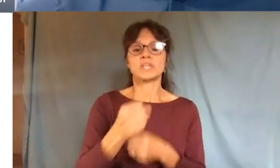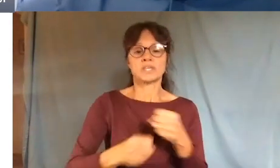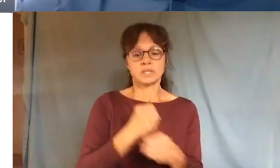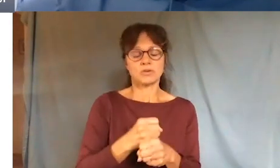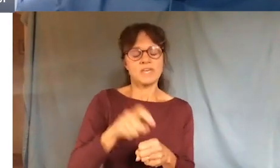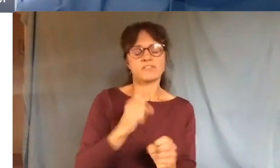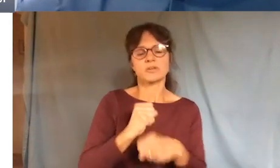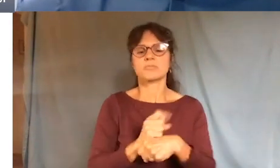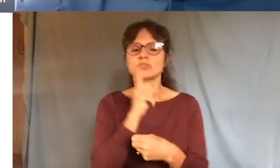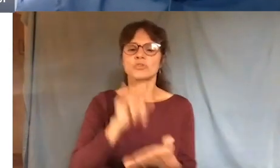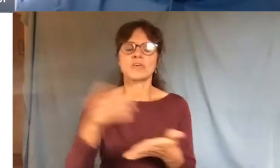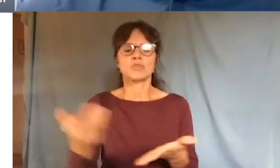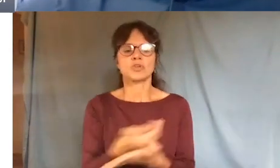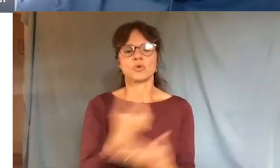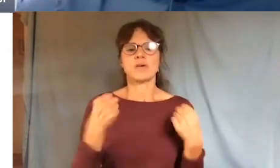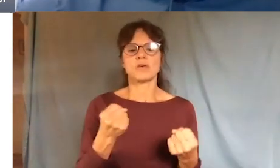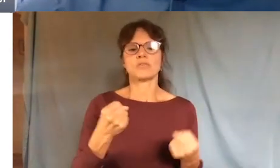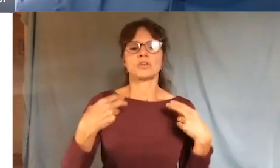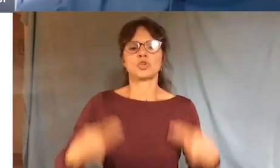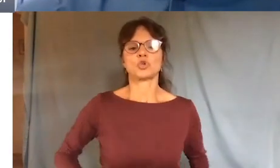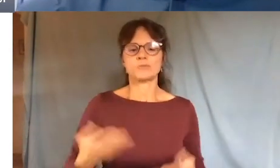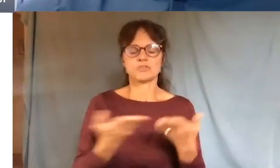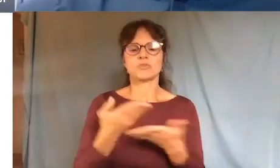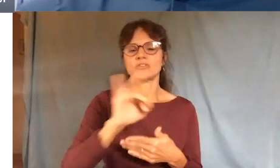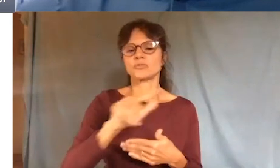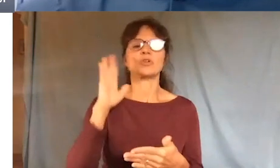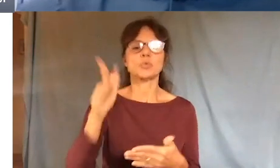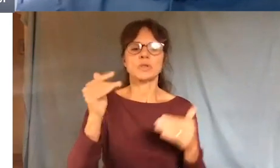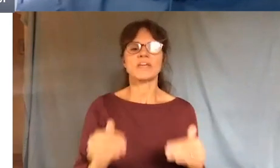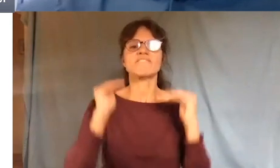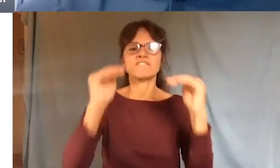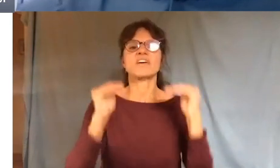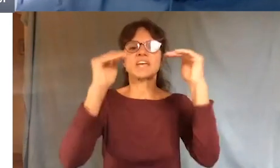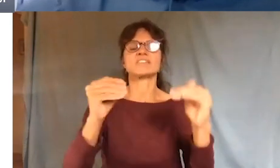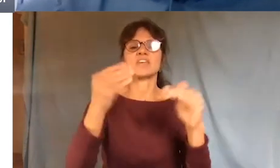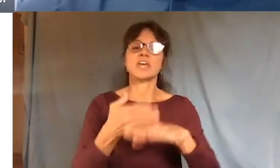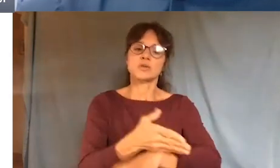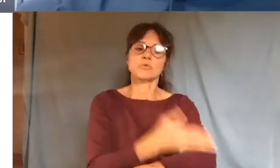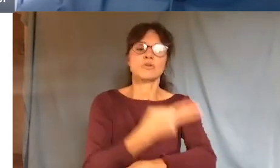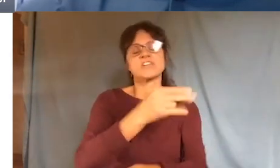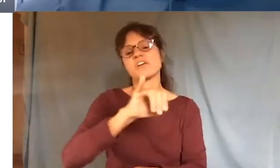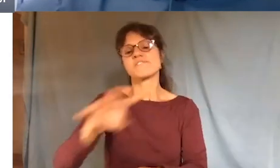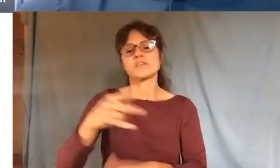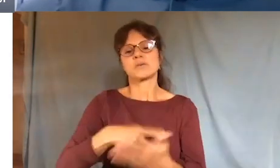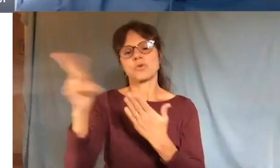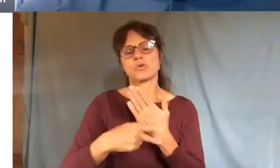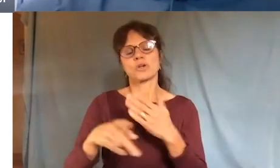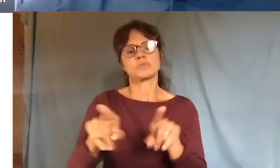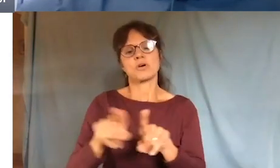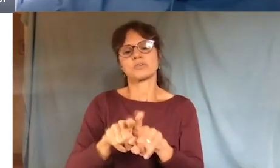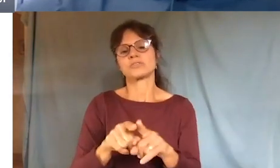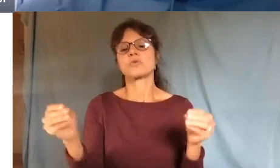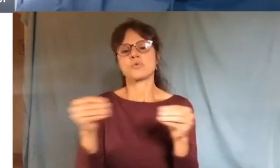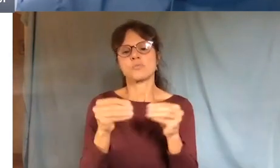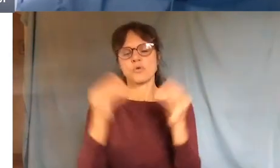Human Services bill ensures necessary levels of funding for advancing and improving HIV/AIDS programs, plus an additional focus on